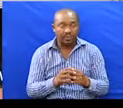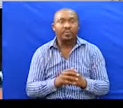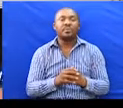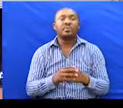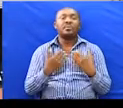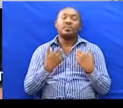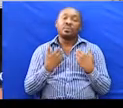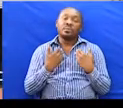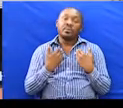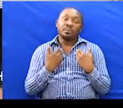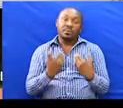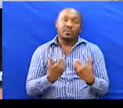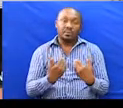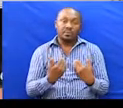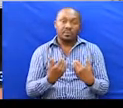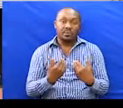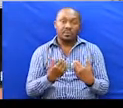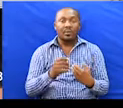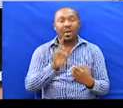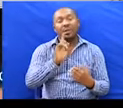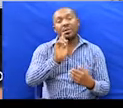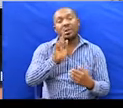So there are genes